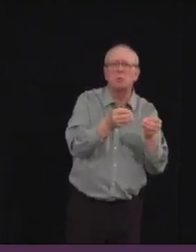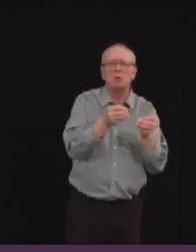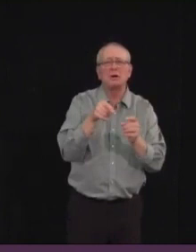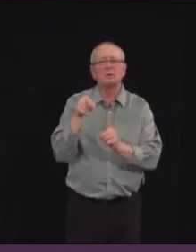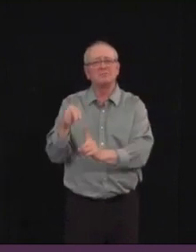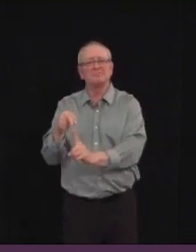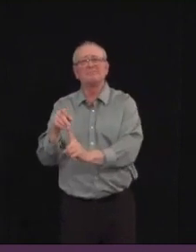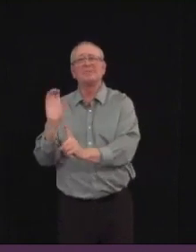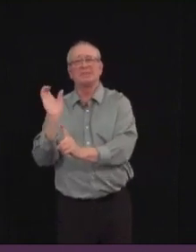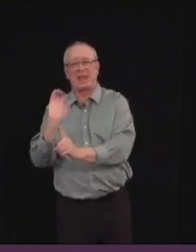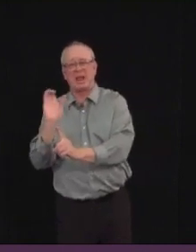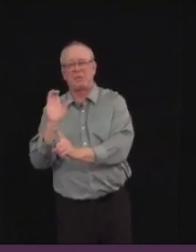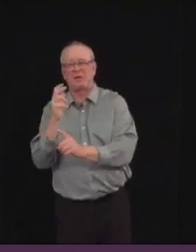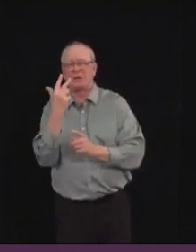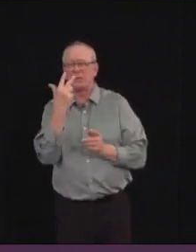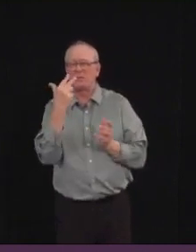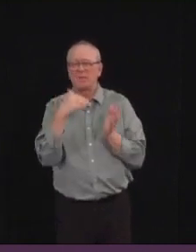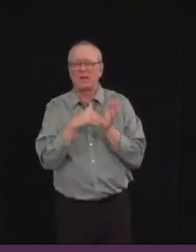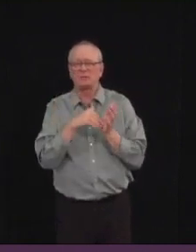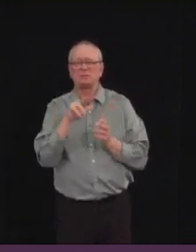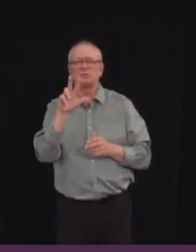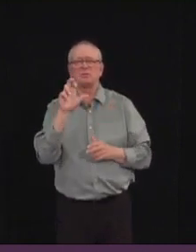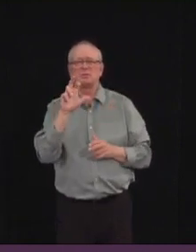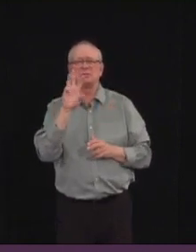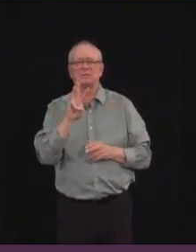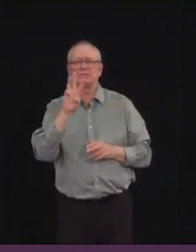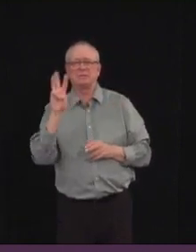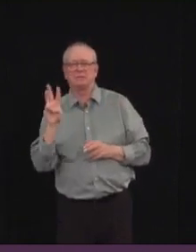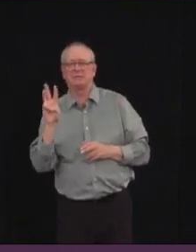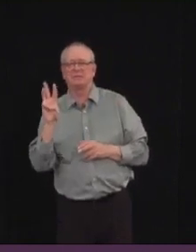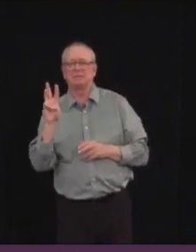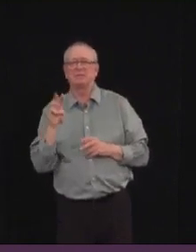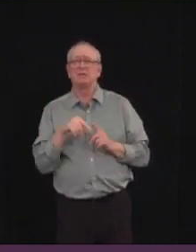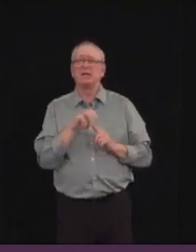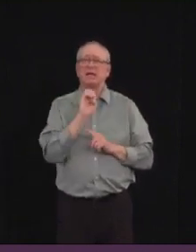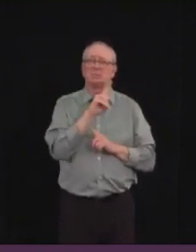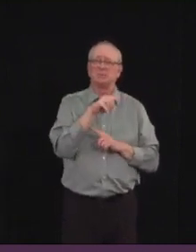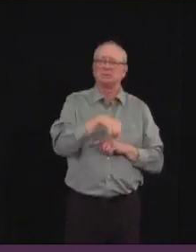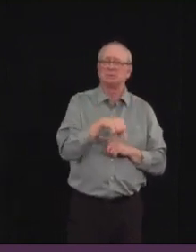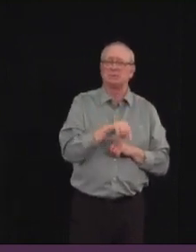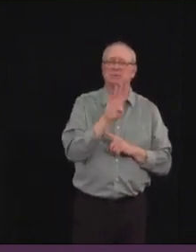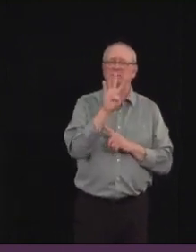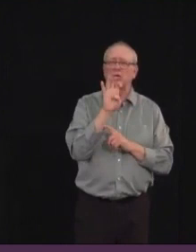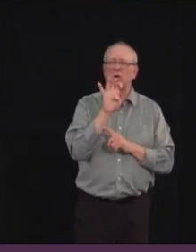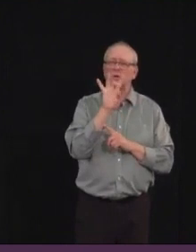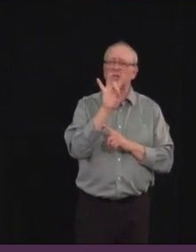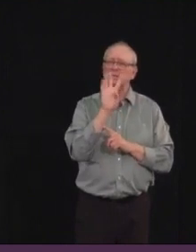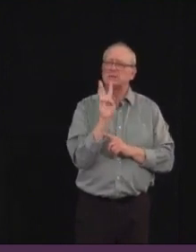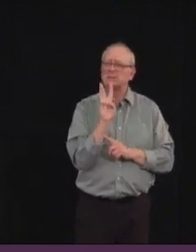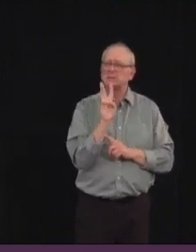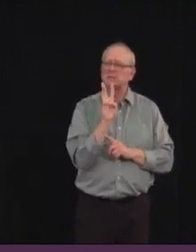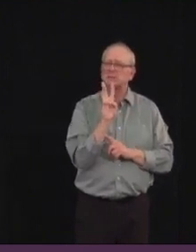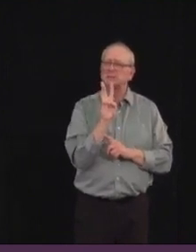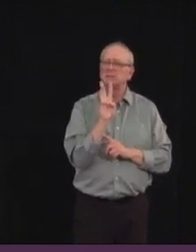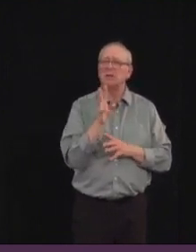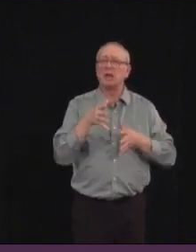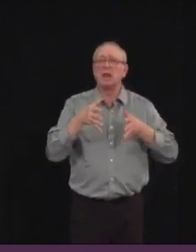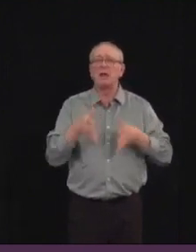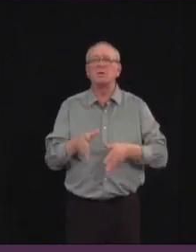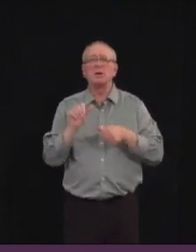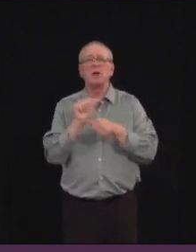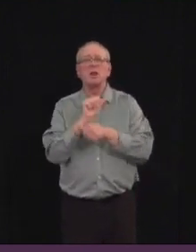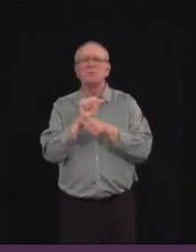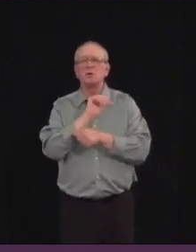3,366 cases compared to Edmonton with 486 cases, and the rest of Alberta at